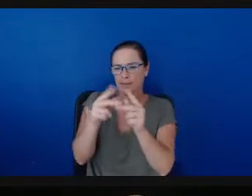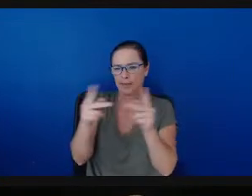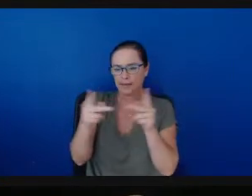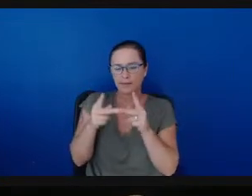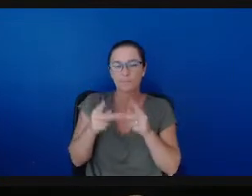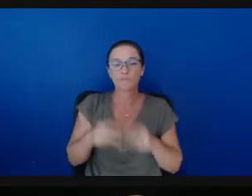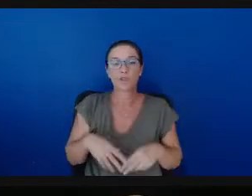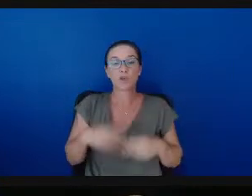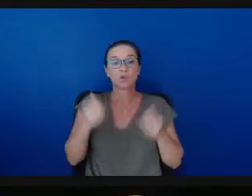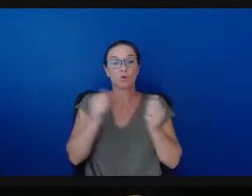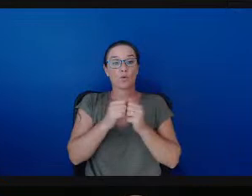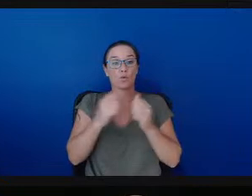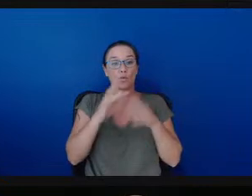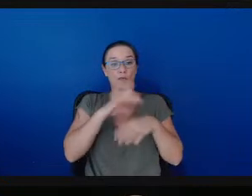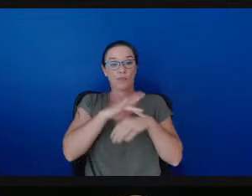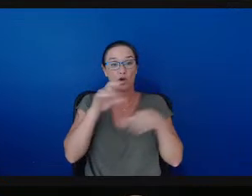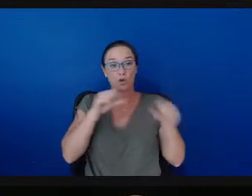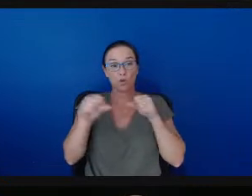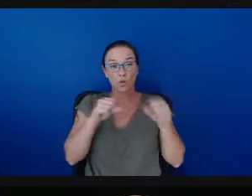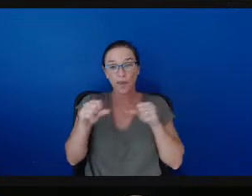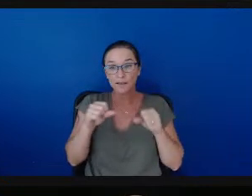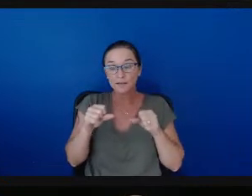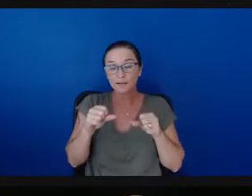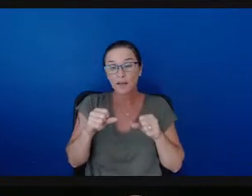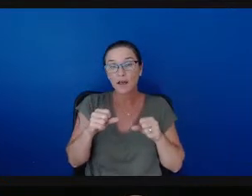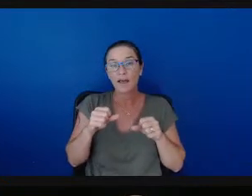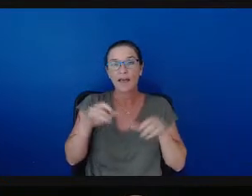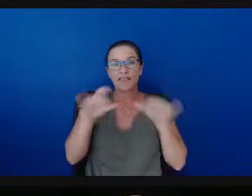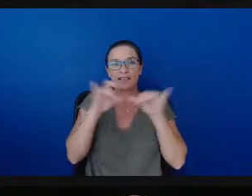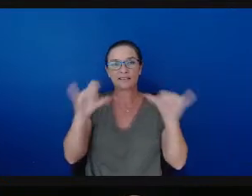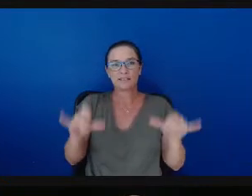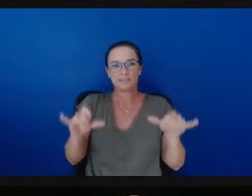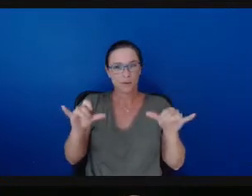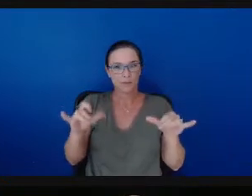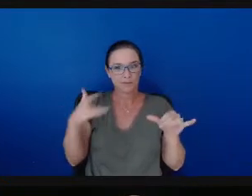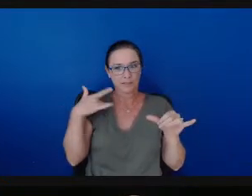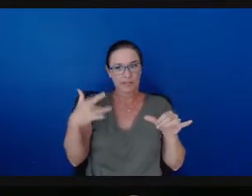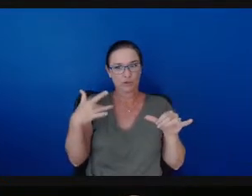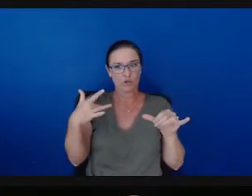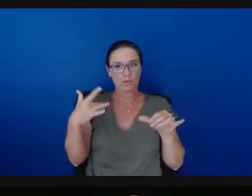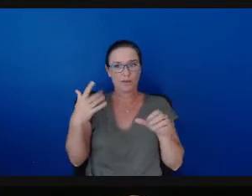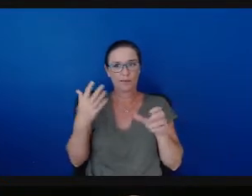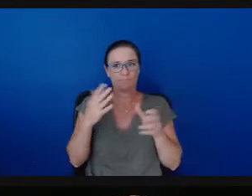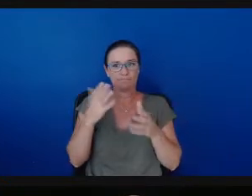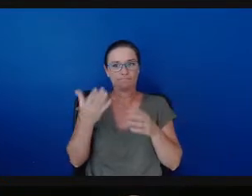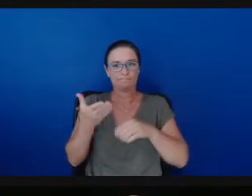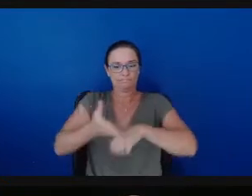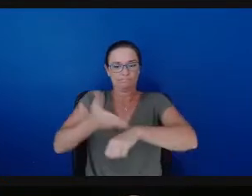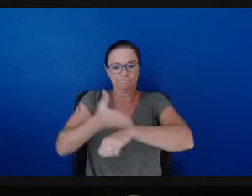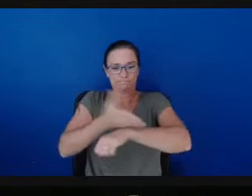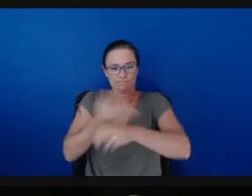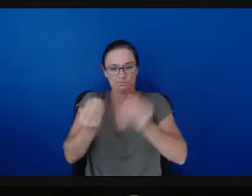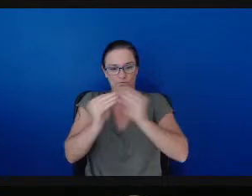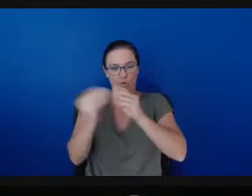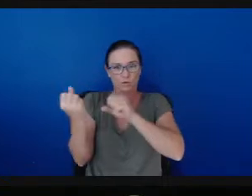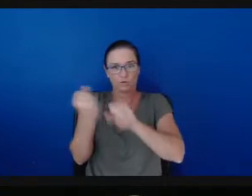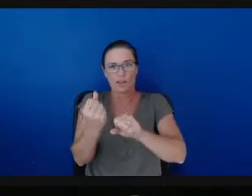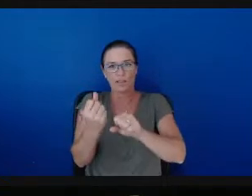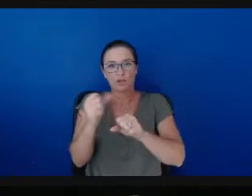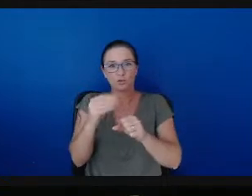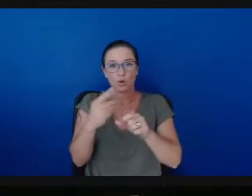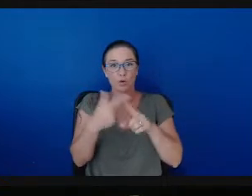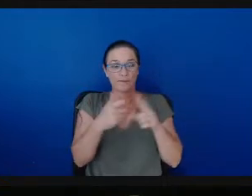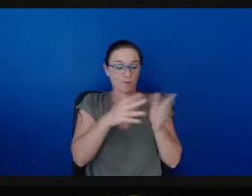that the whole system seems to be strengthening, right? So that's telling you that the areas that were weak for one